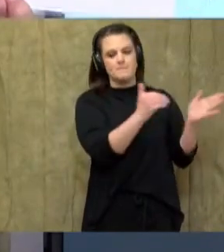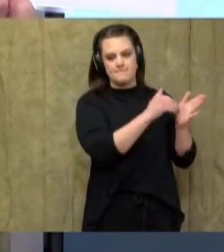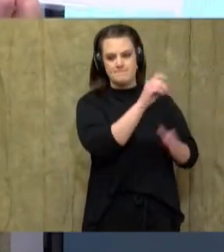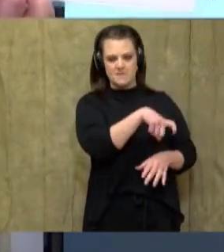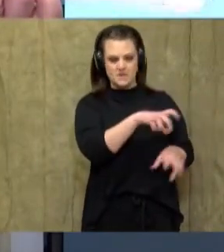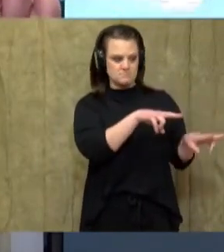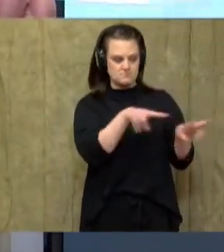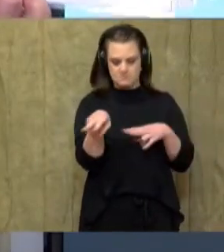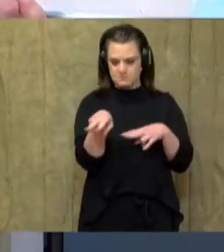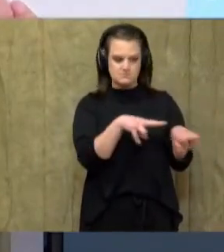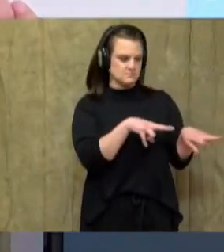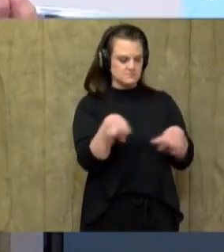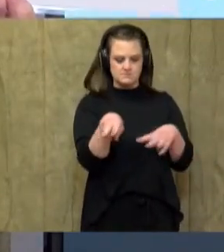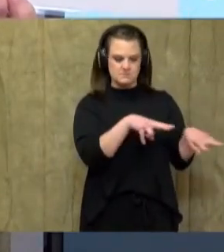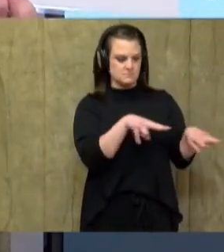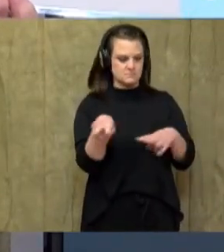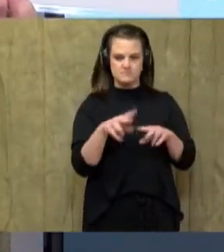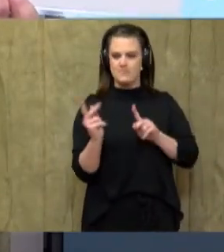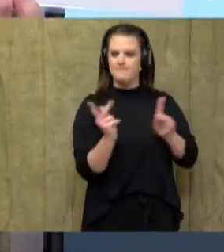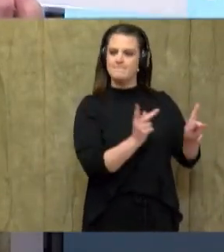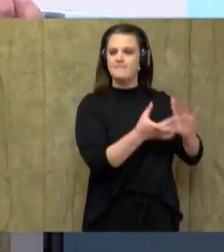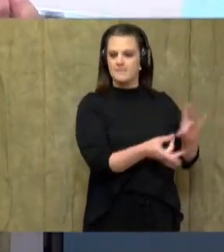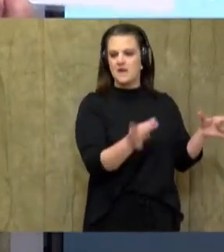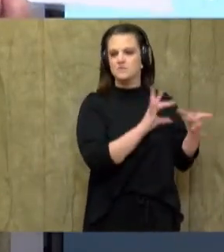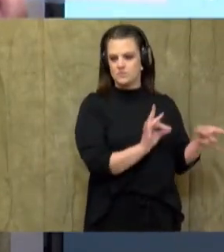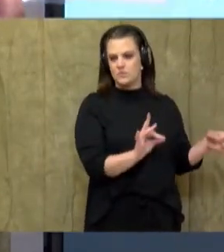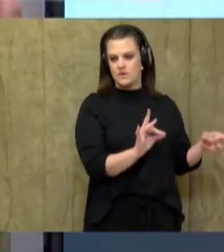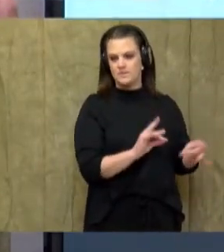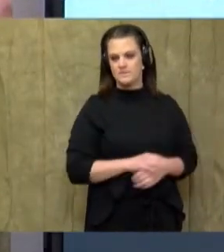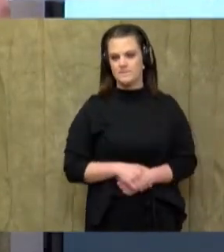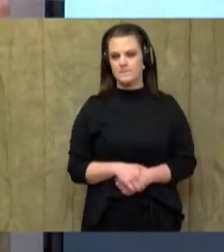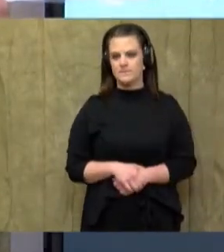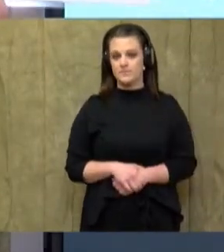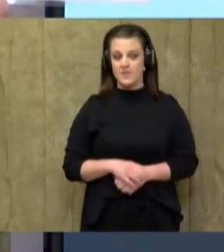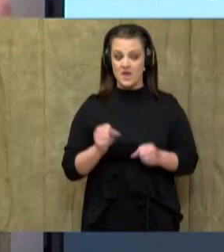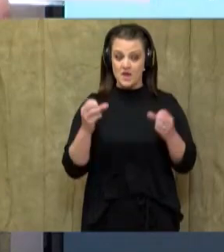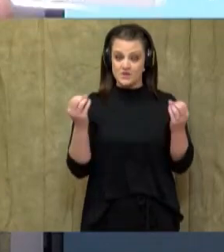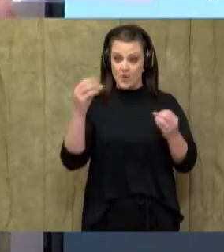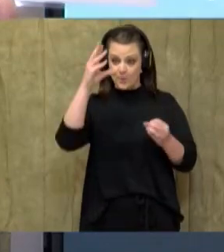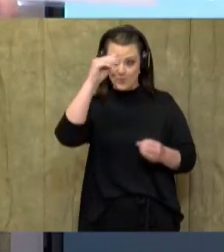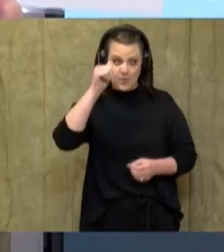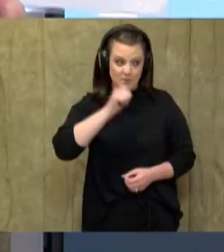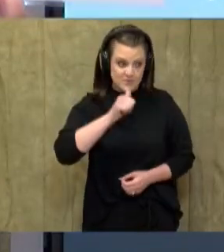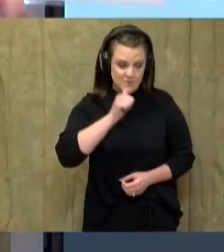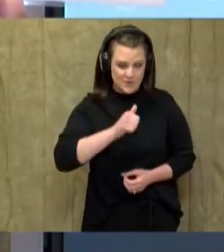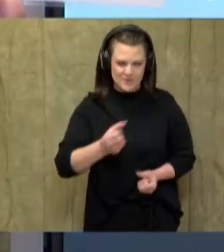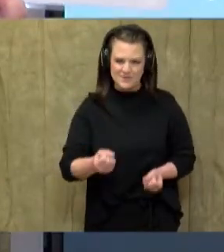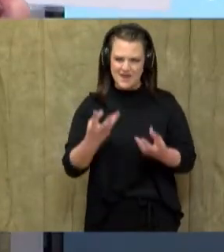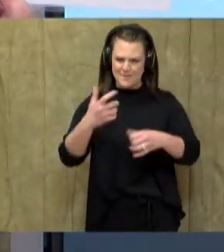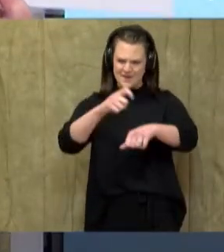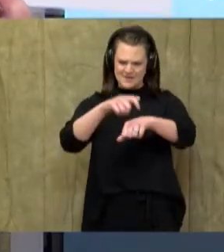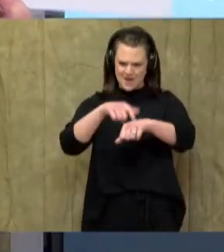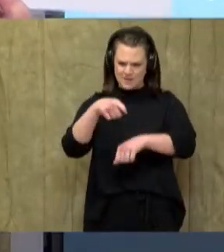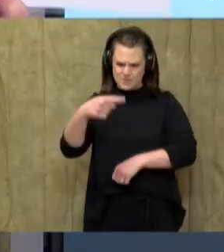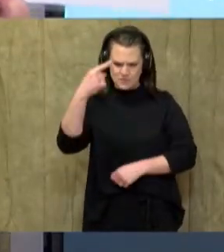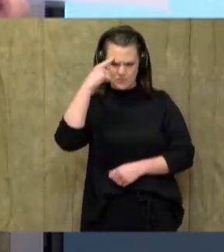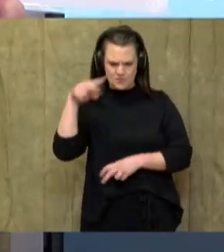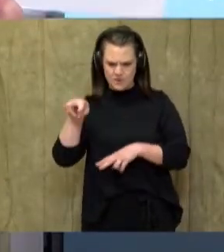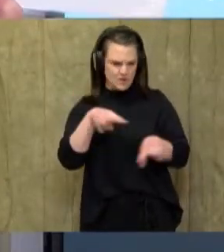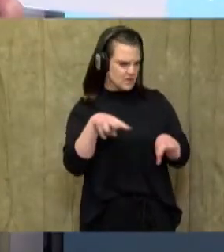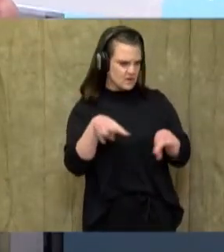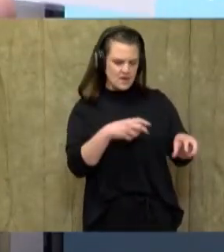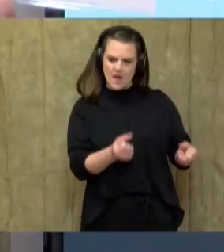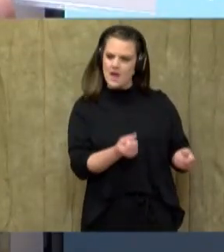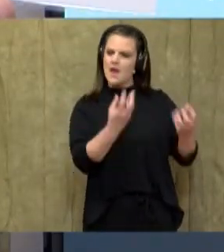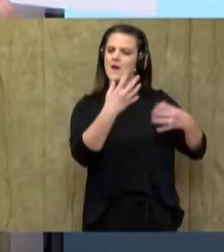go back to the text, go back to the text. So boys and girls, how much more would you need to go back to the text as well?